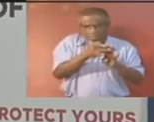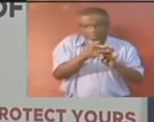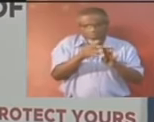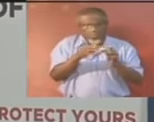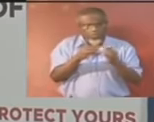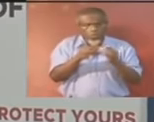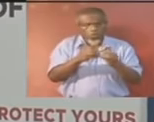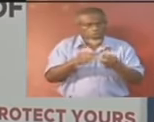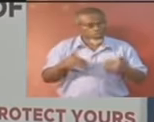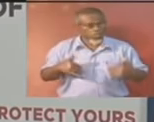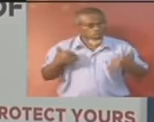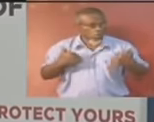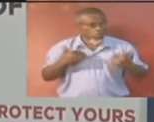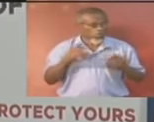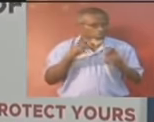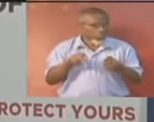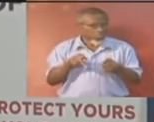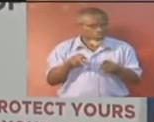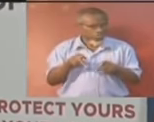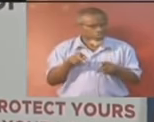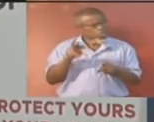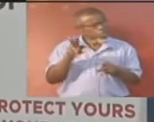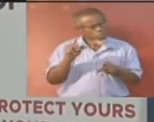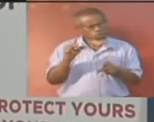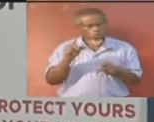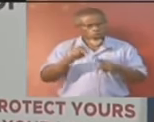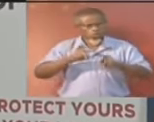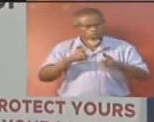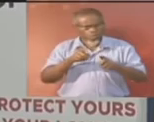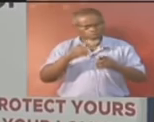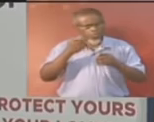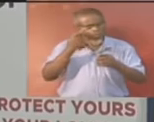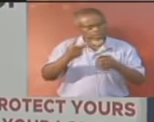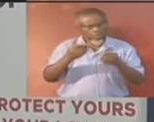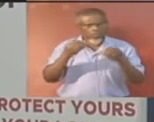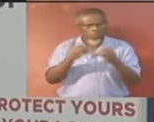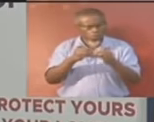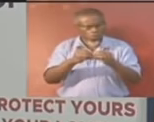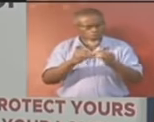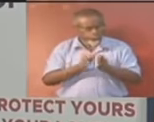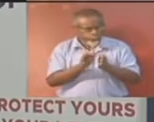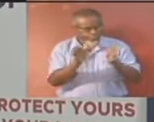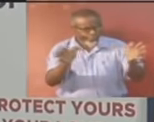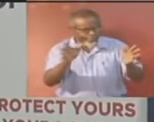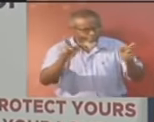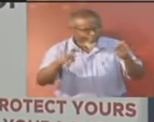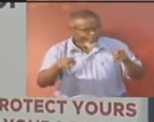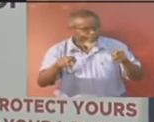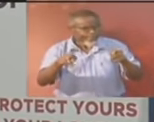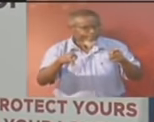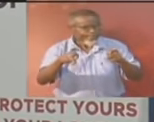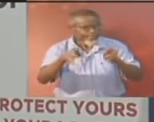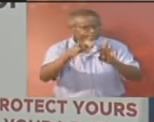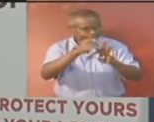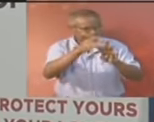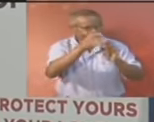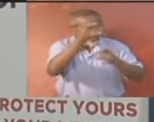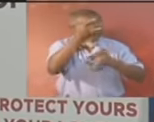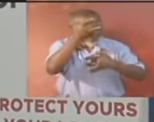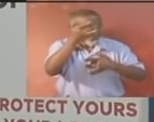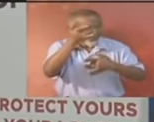wider cross-section of the population being affected because we have much larger numbers. We're seeing large numbers,